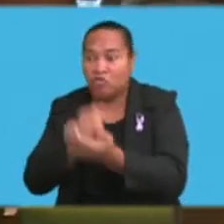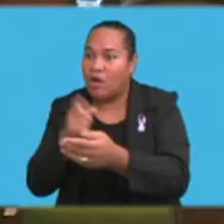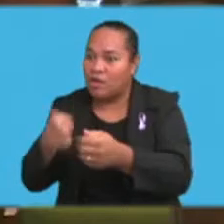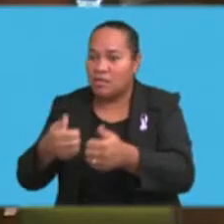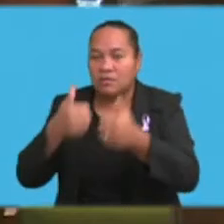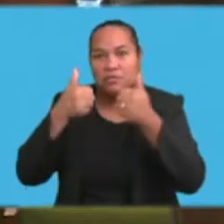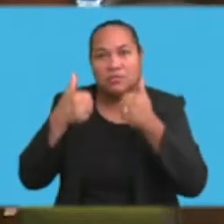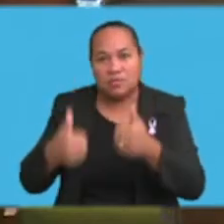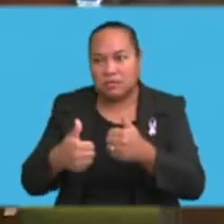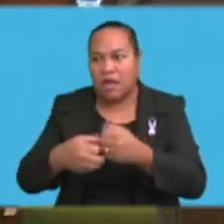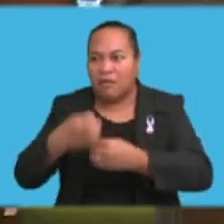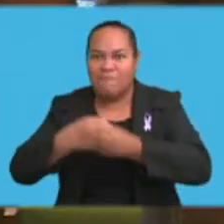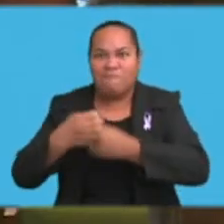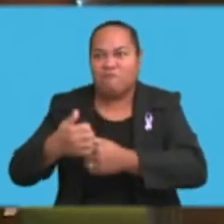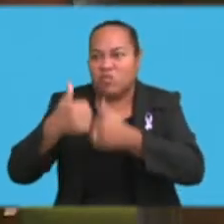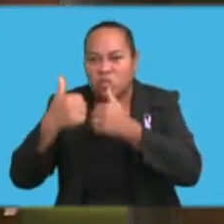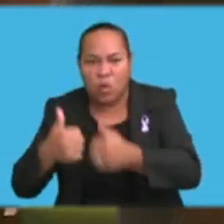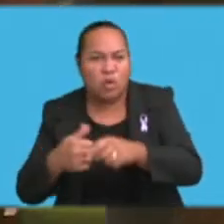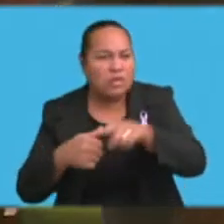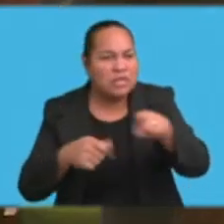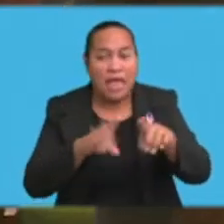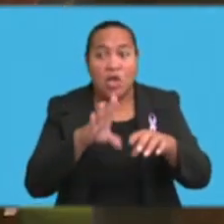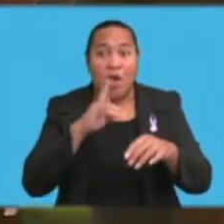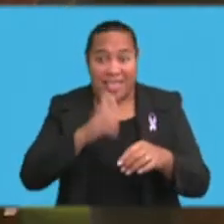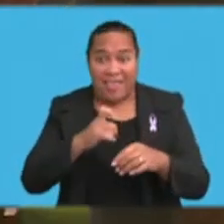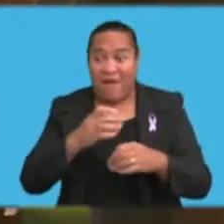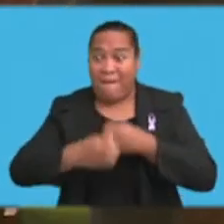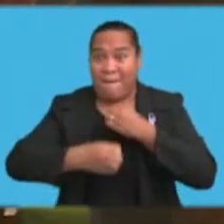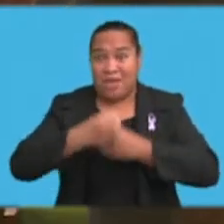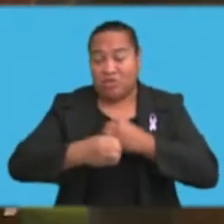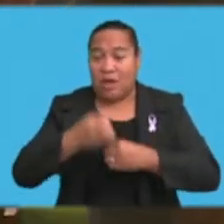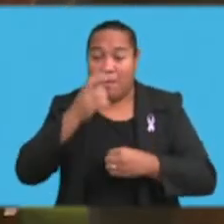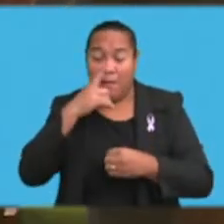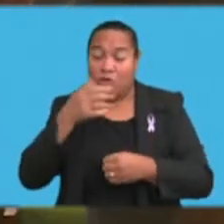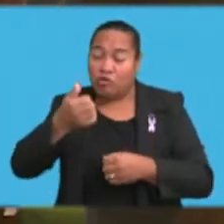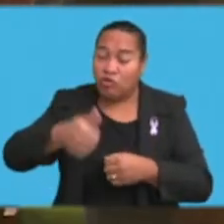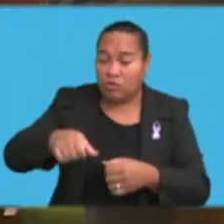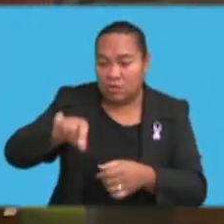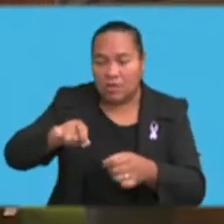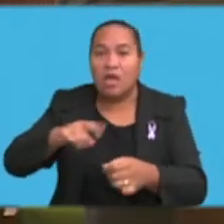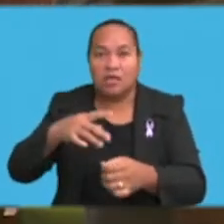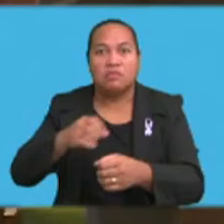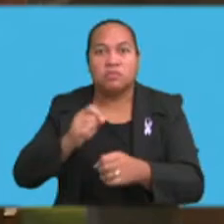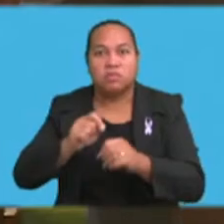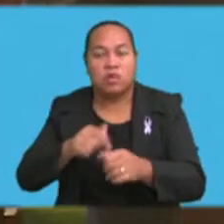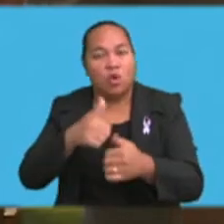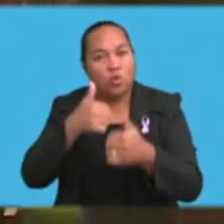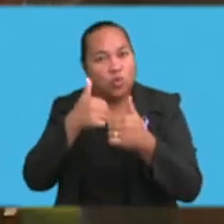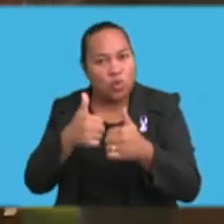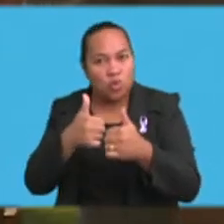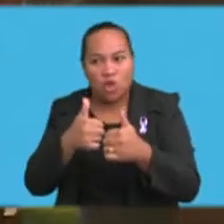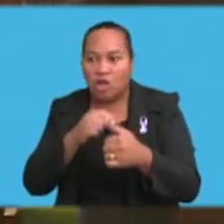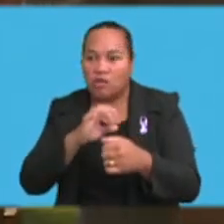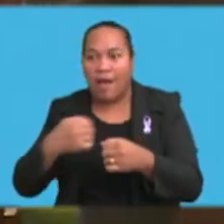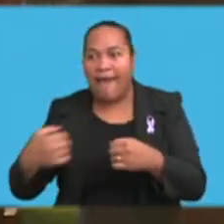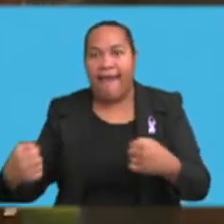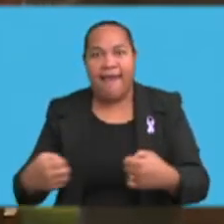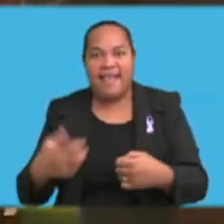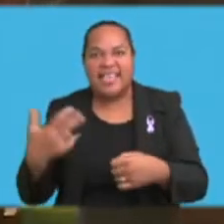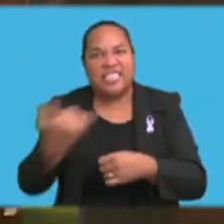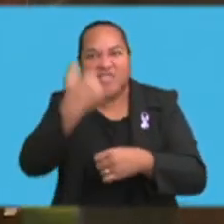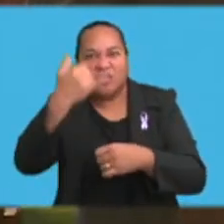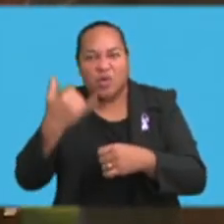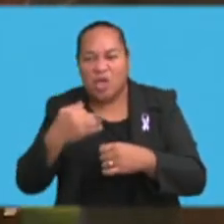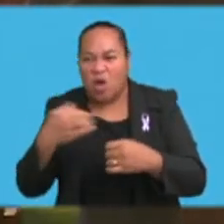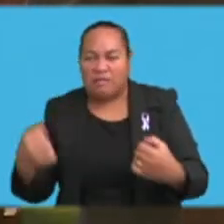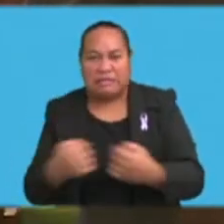well functioning, so that when people use those machines, use that equipment, it reduces the likelihood of injuries.